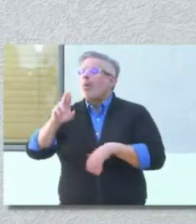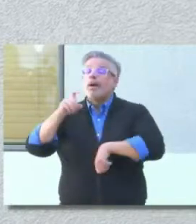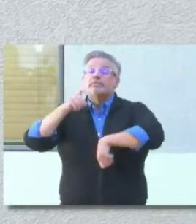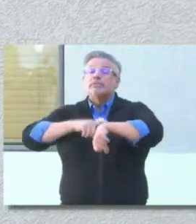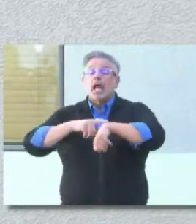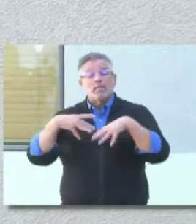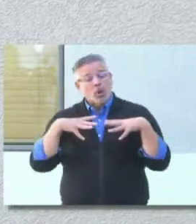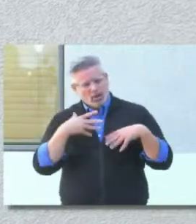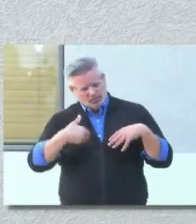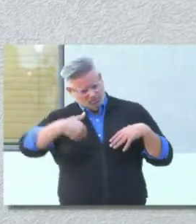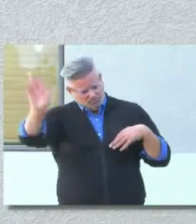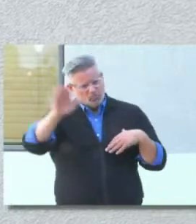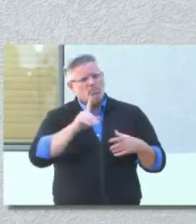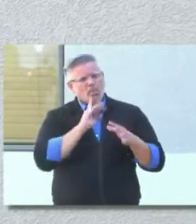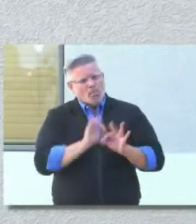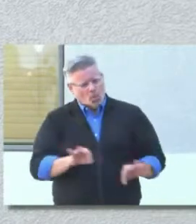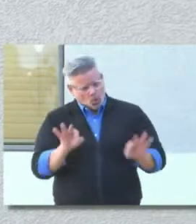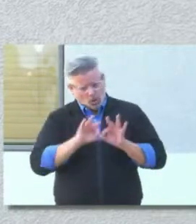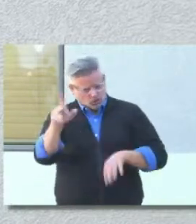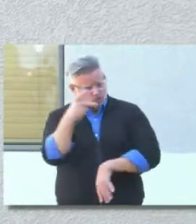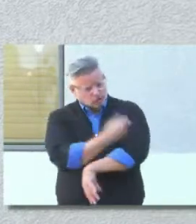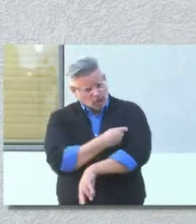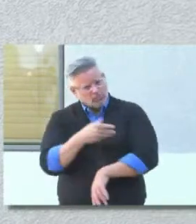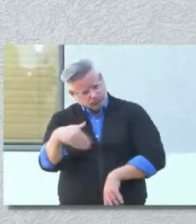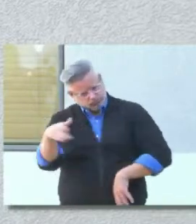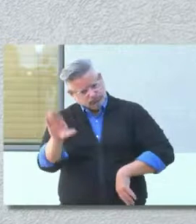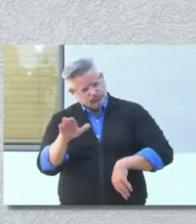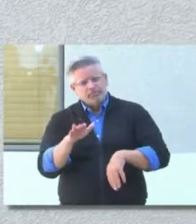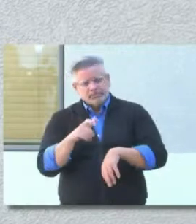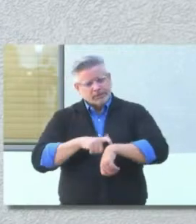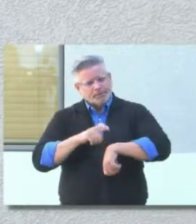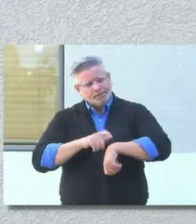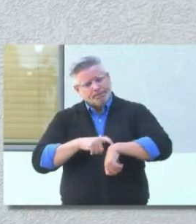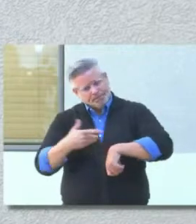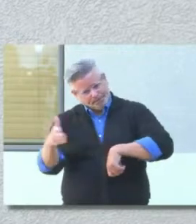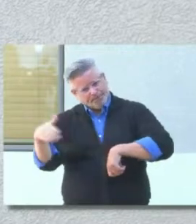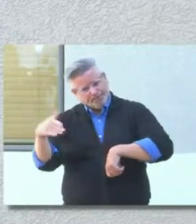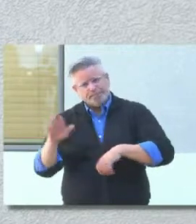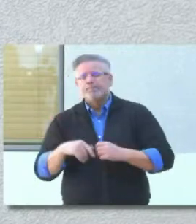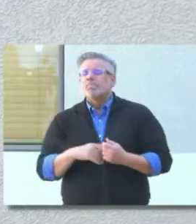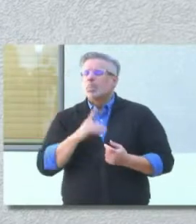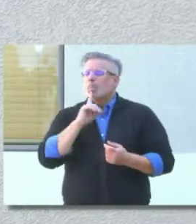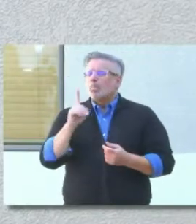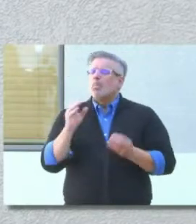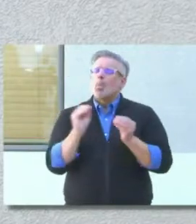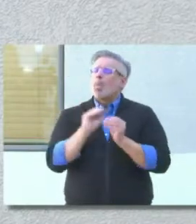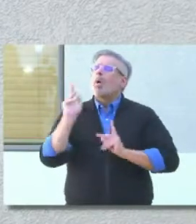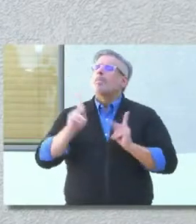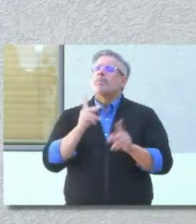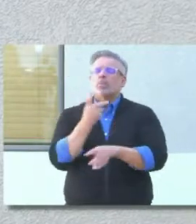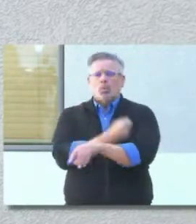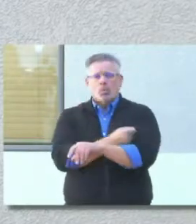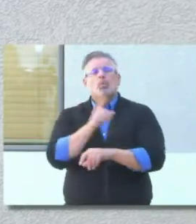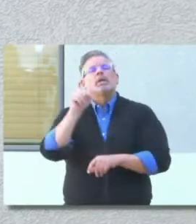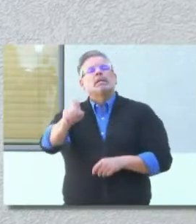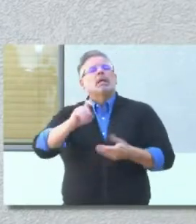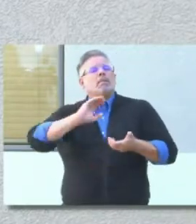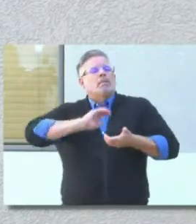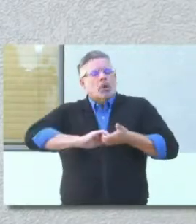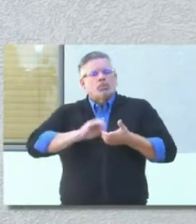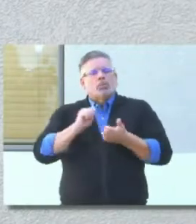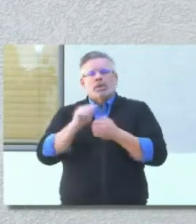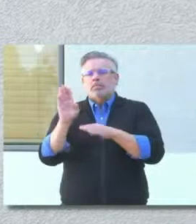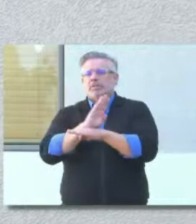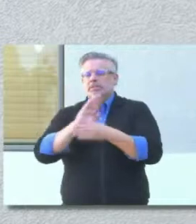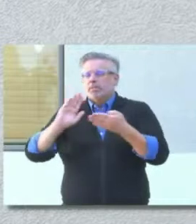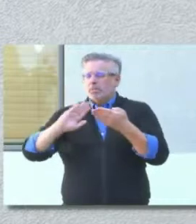get vaccinated, more workers get vaccinated. And so we need the partnership of the business community here too,